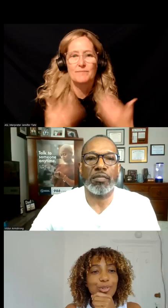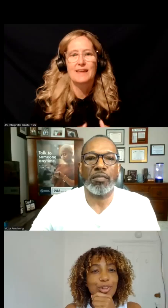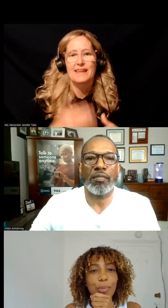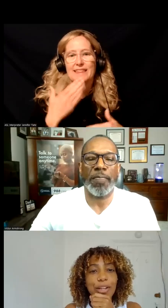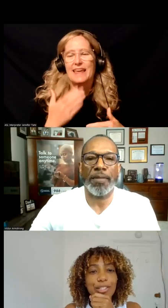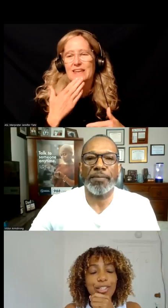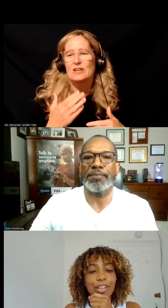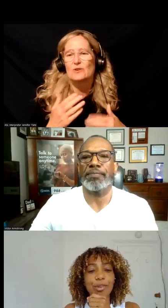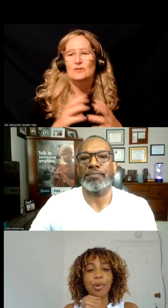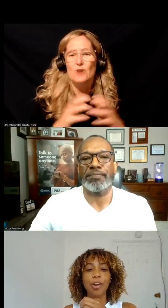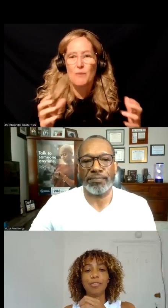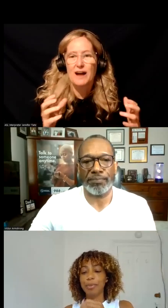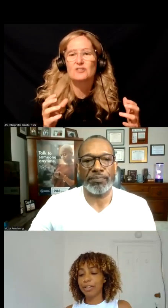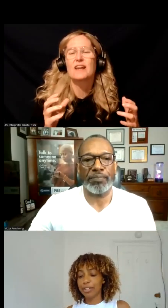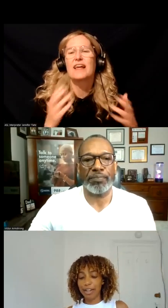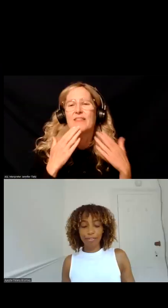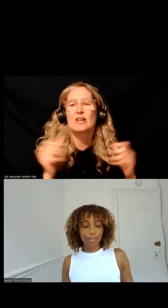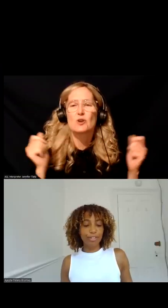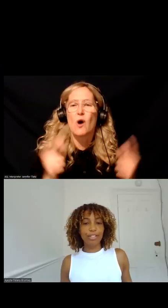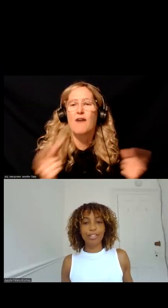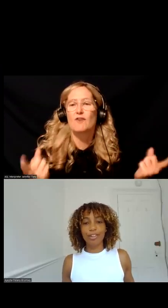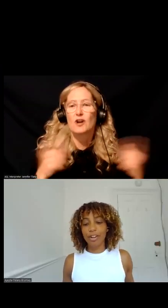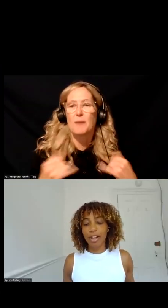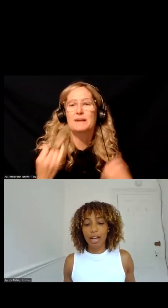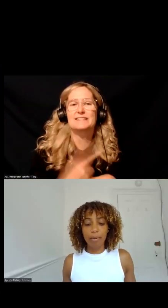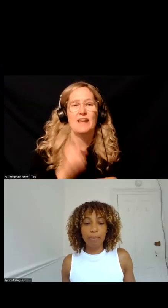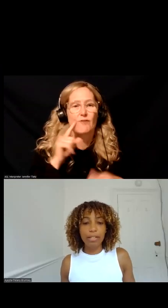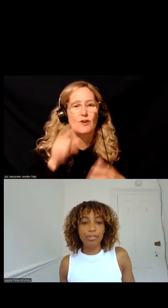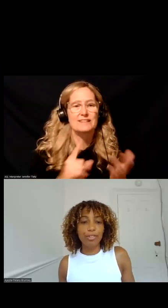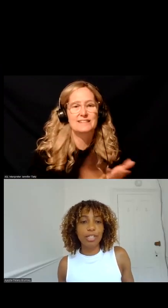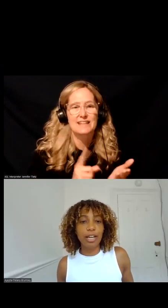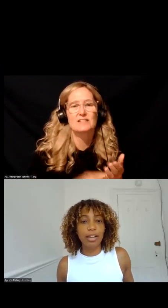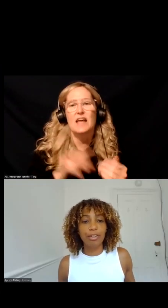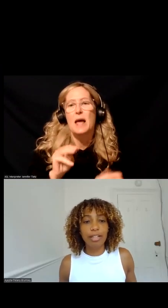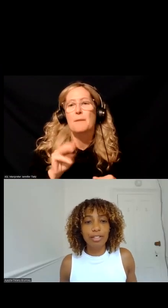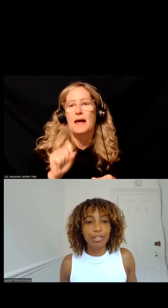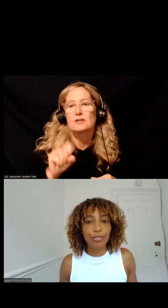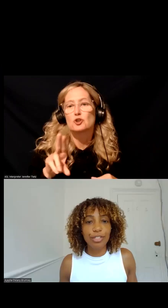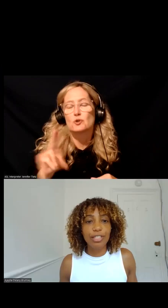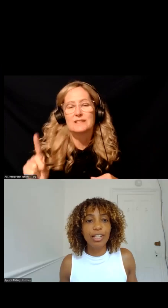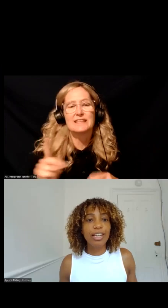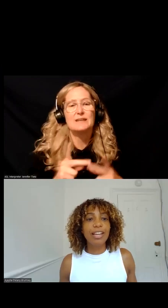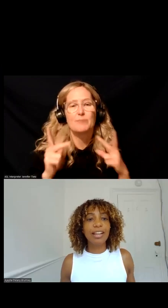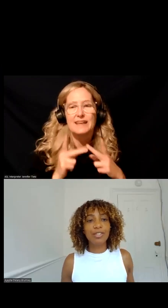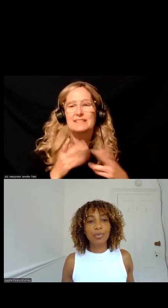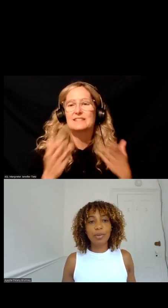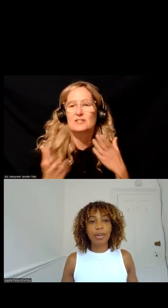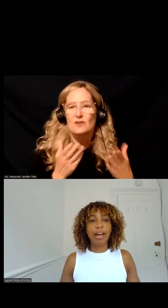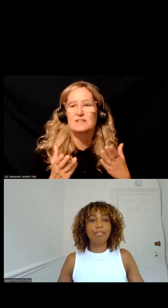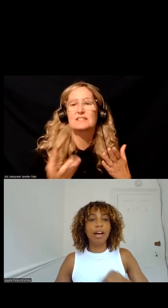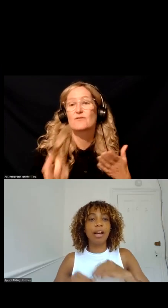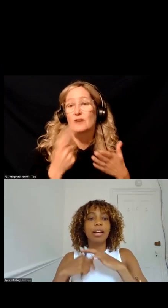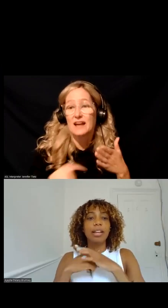Thank you so much. Thank you all for being here today for this discussion on MSUD and crisis services. Next week,